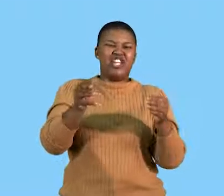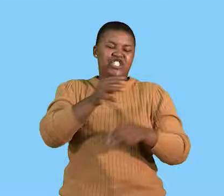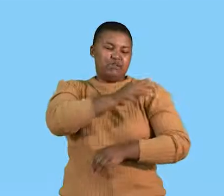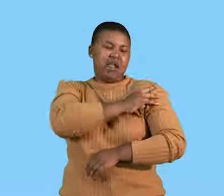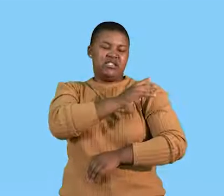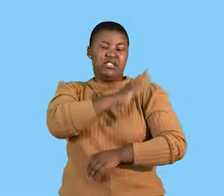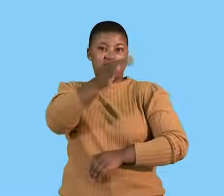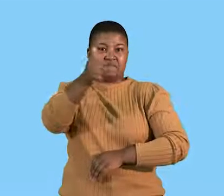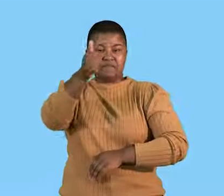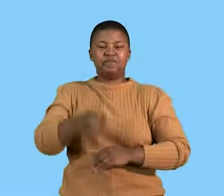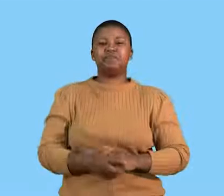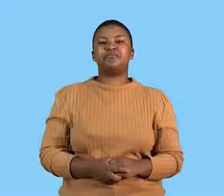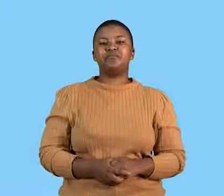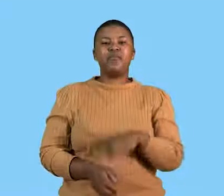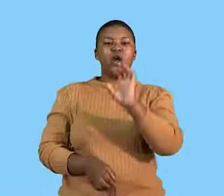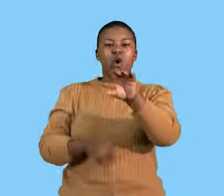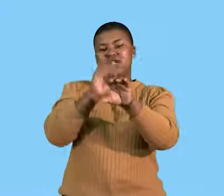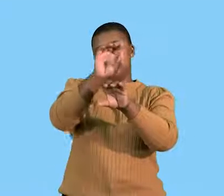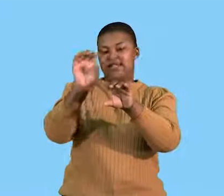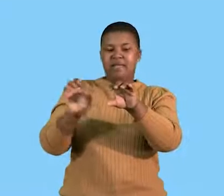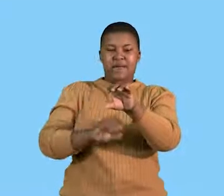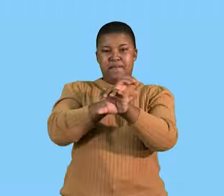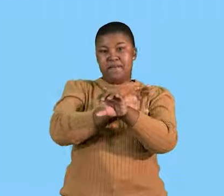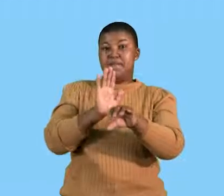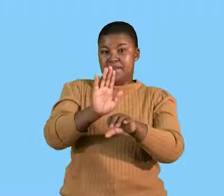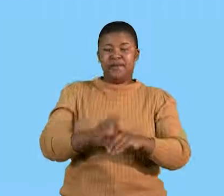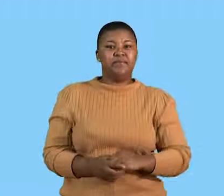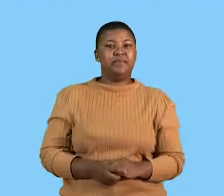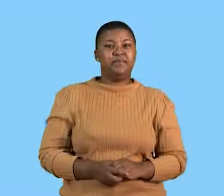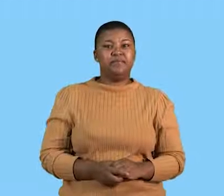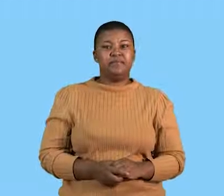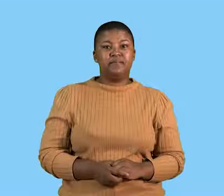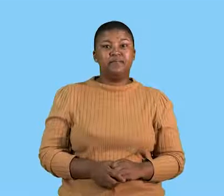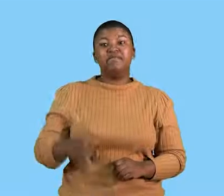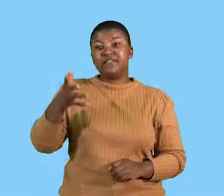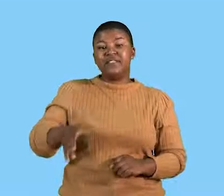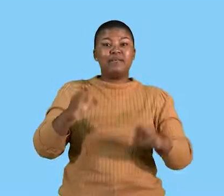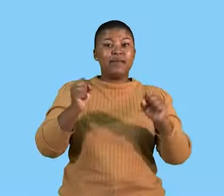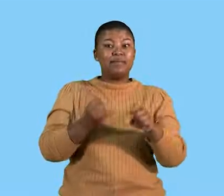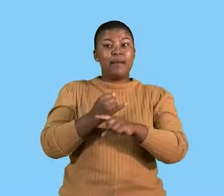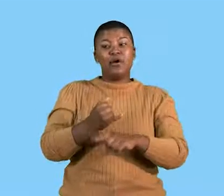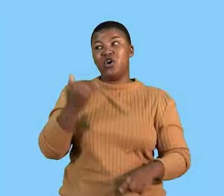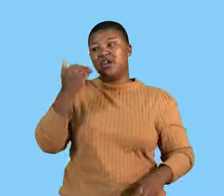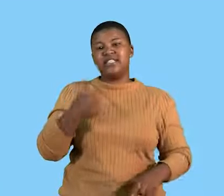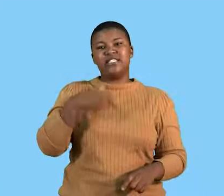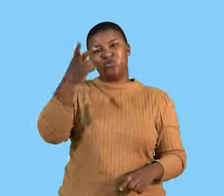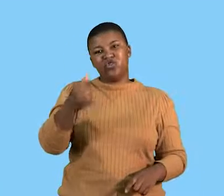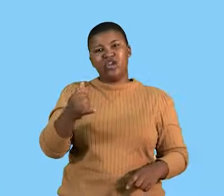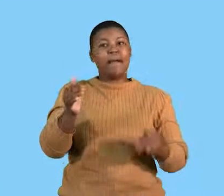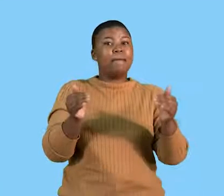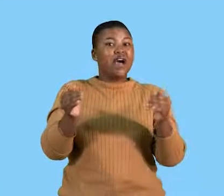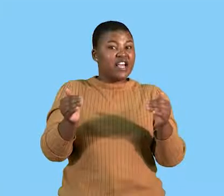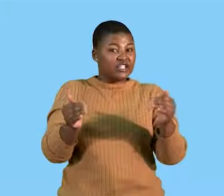Now, this is our concept map. So, as stated earlier, we will look at management